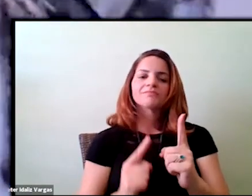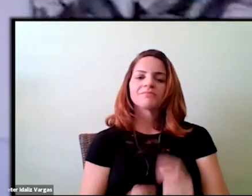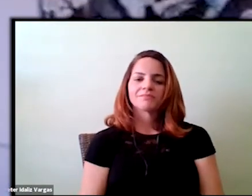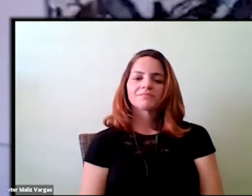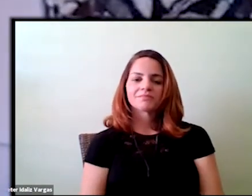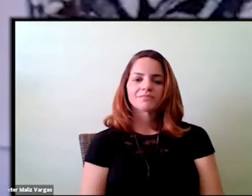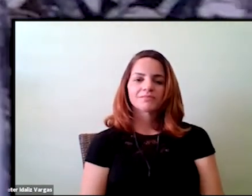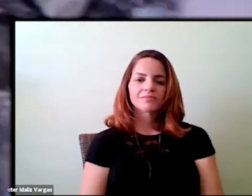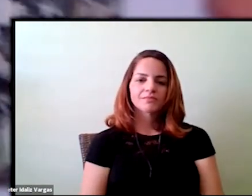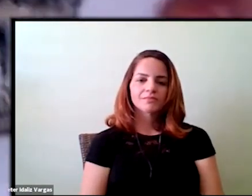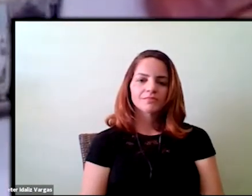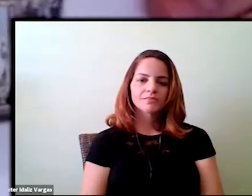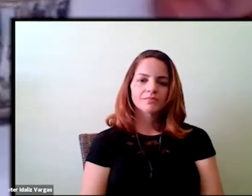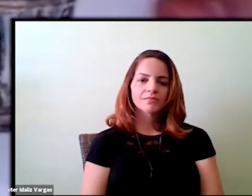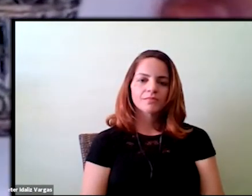Some